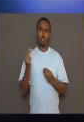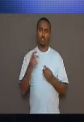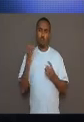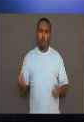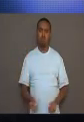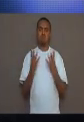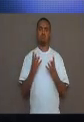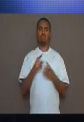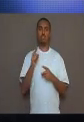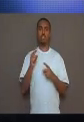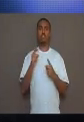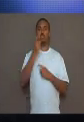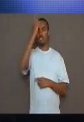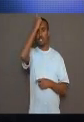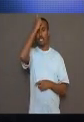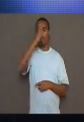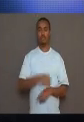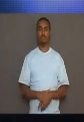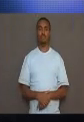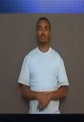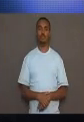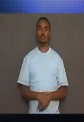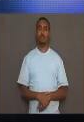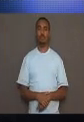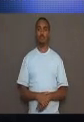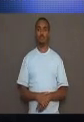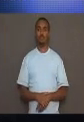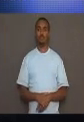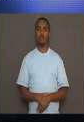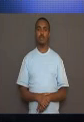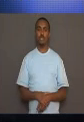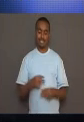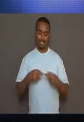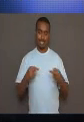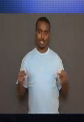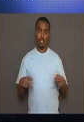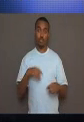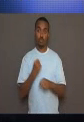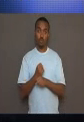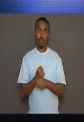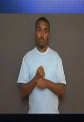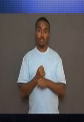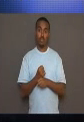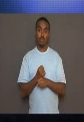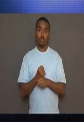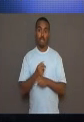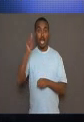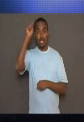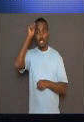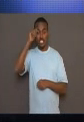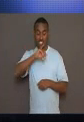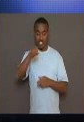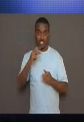from a volcano in Turkey. The thread used to make Asgede's